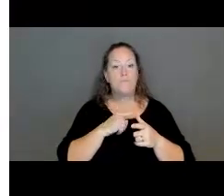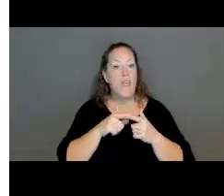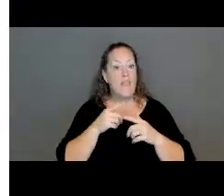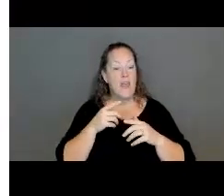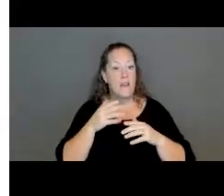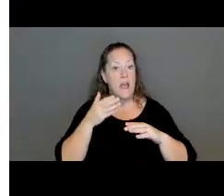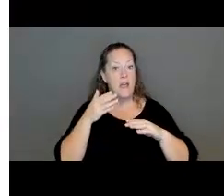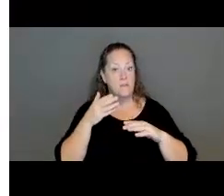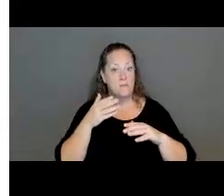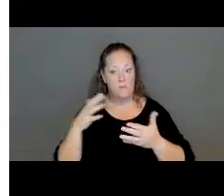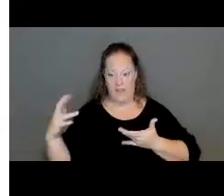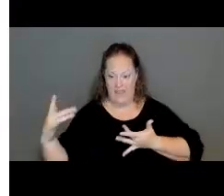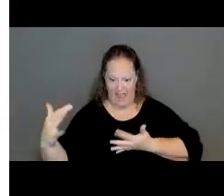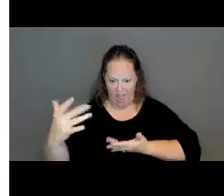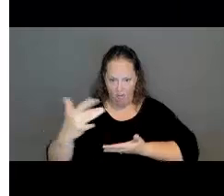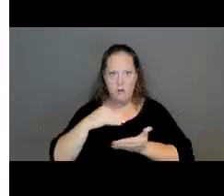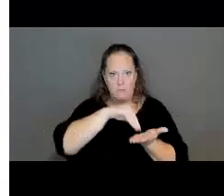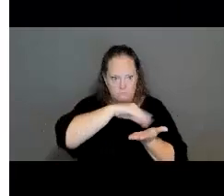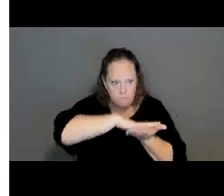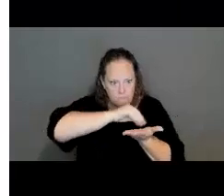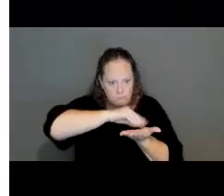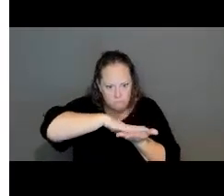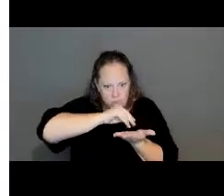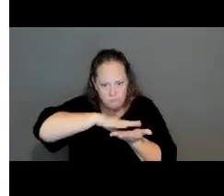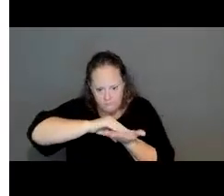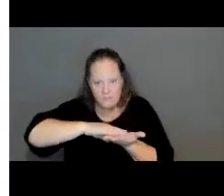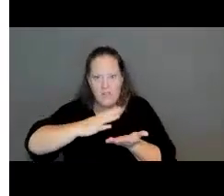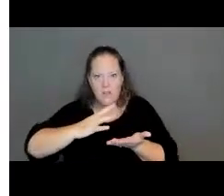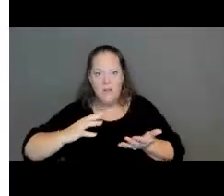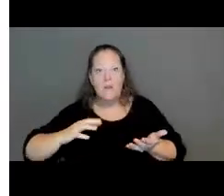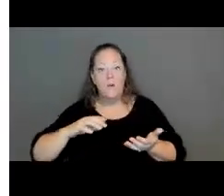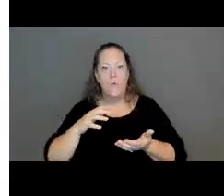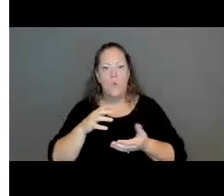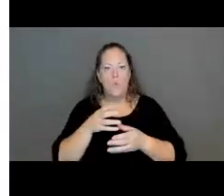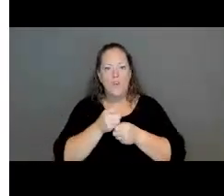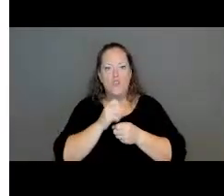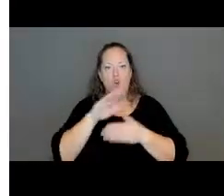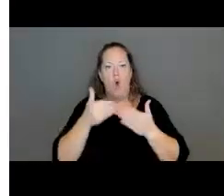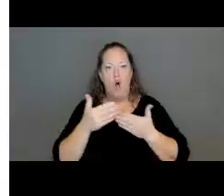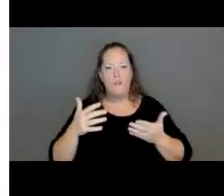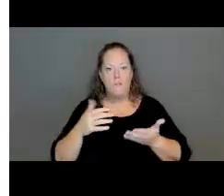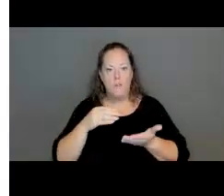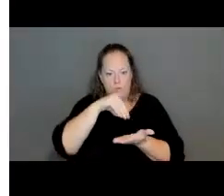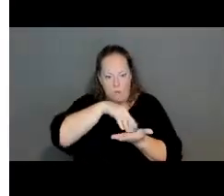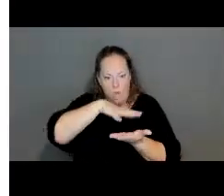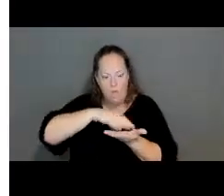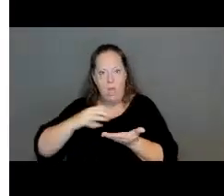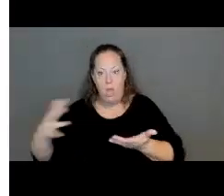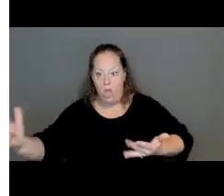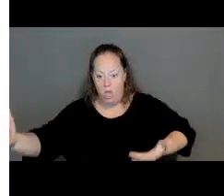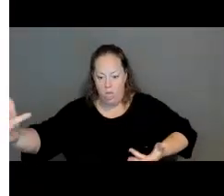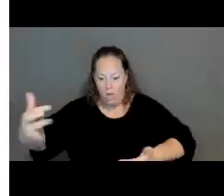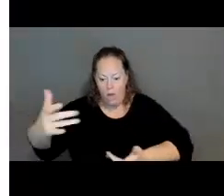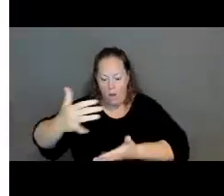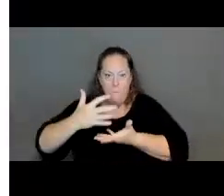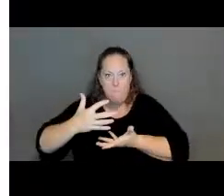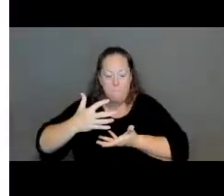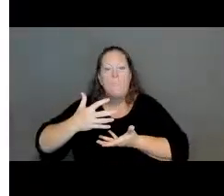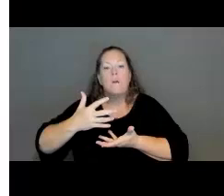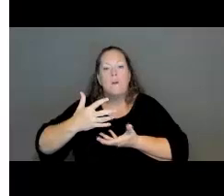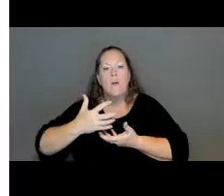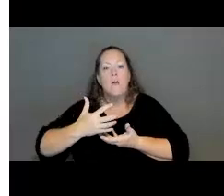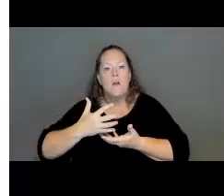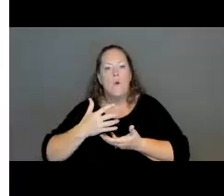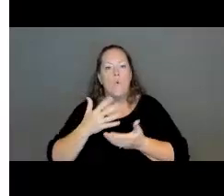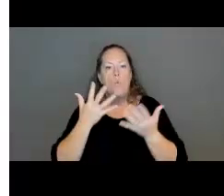taking all of these notes and transcripts from our conversations, we codified the text to get at the frequency